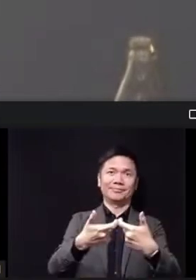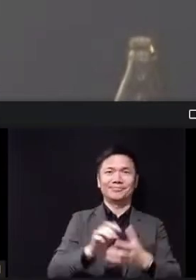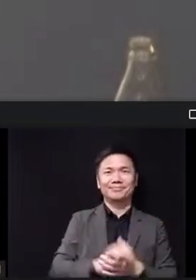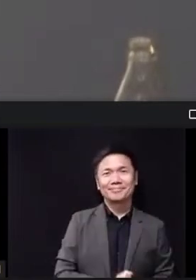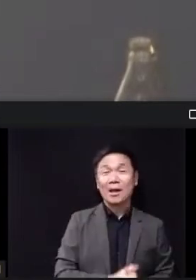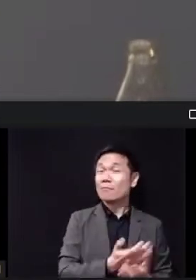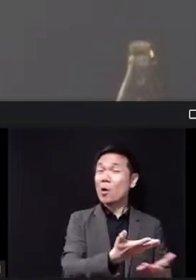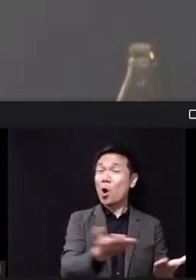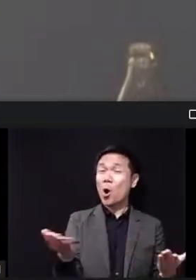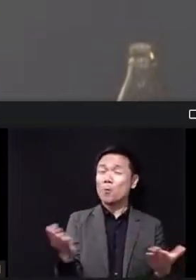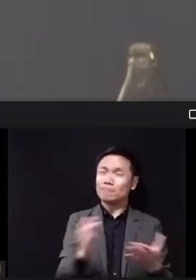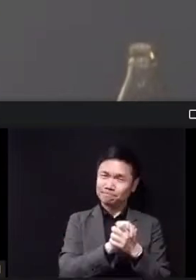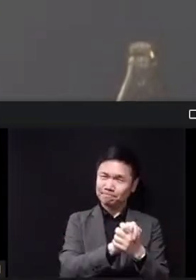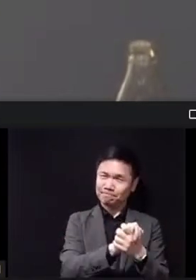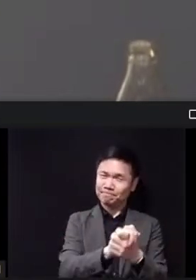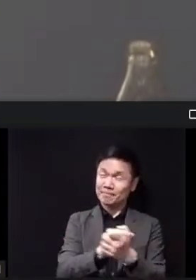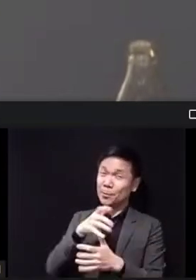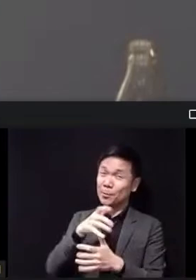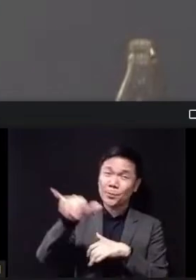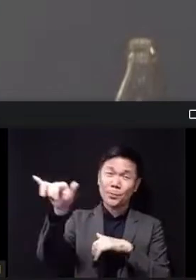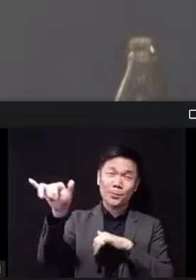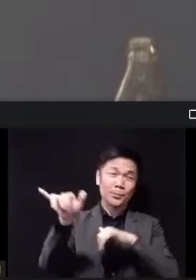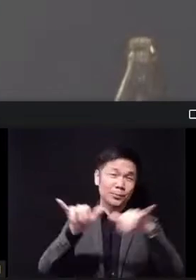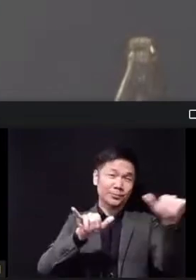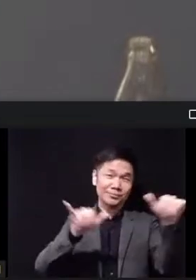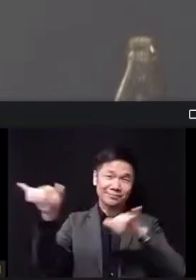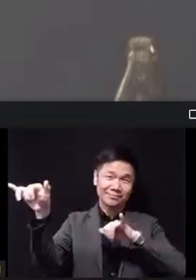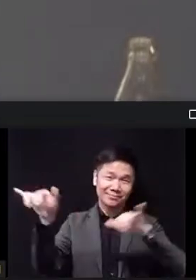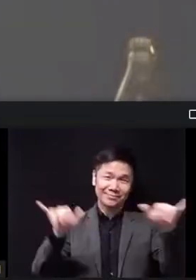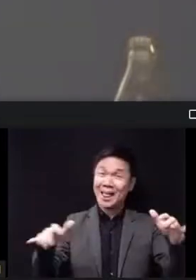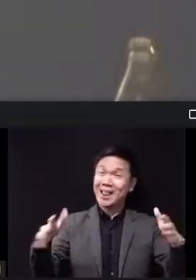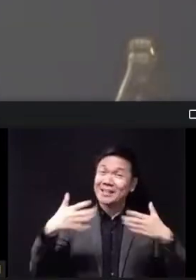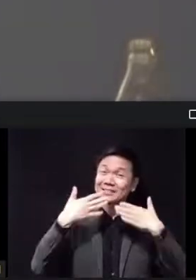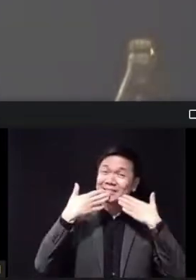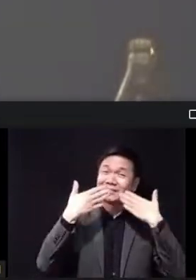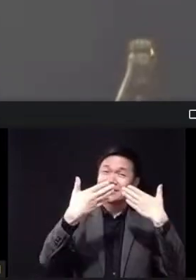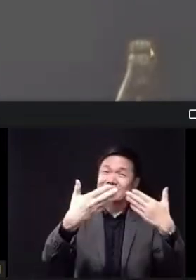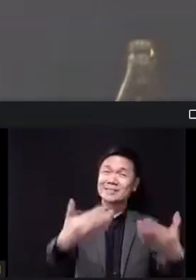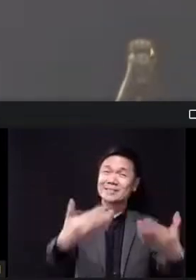wish everyone a safe journey back home. Thank you so much.